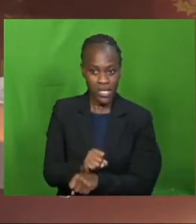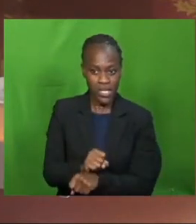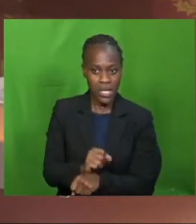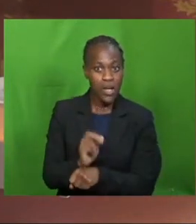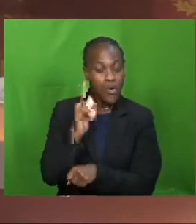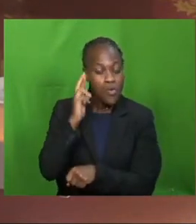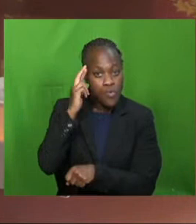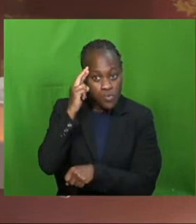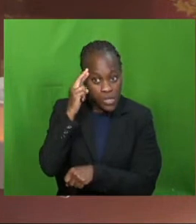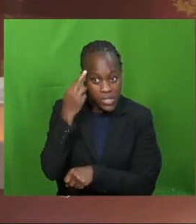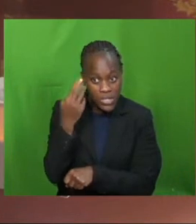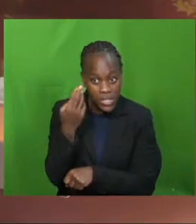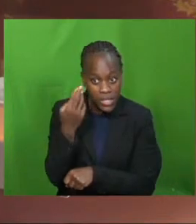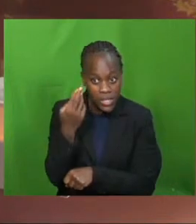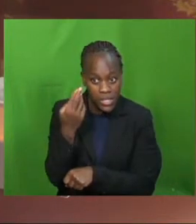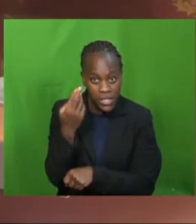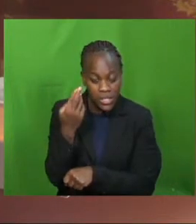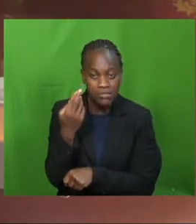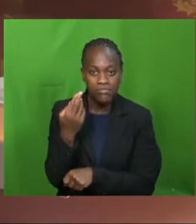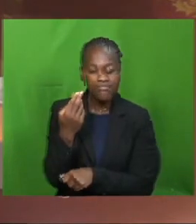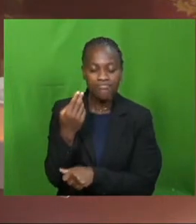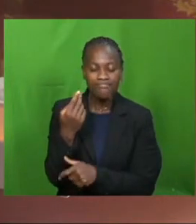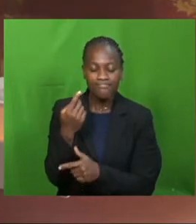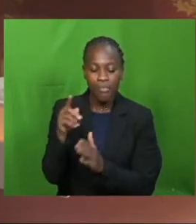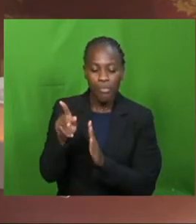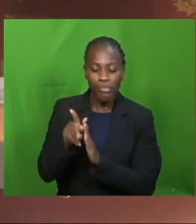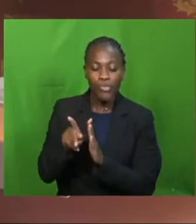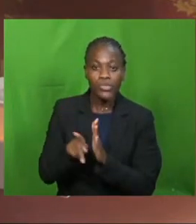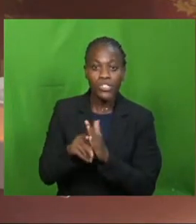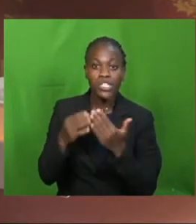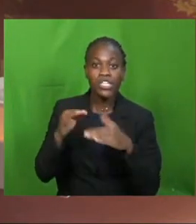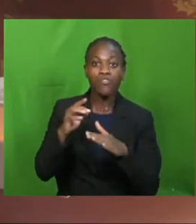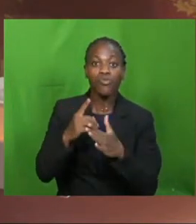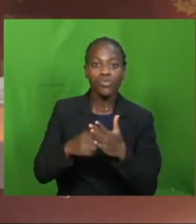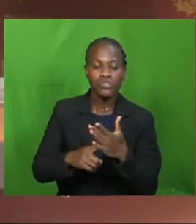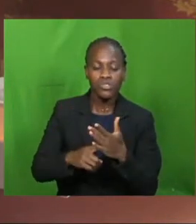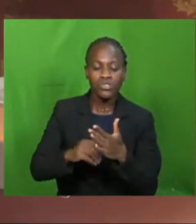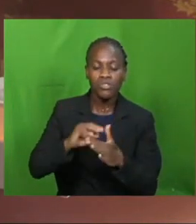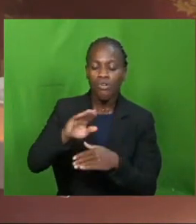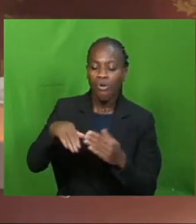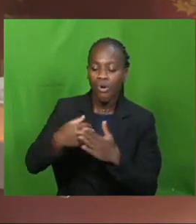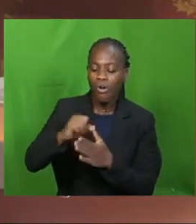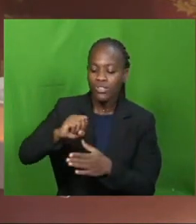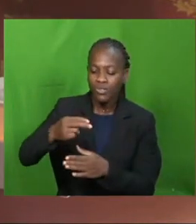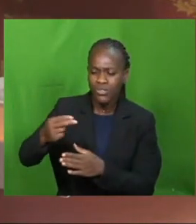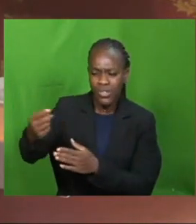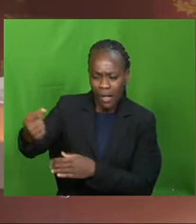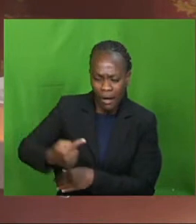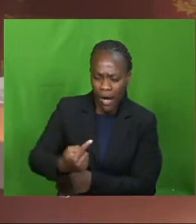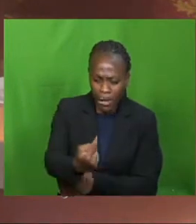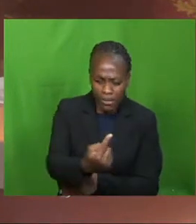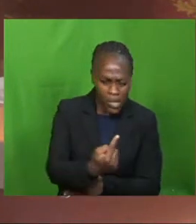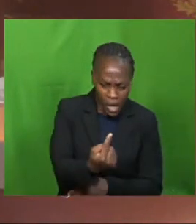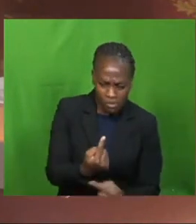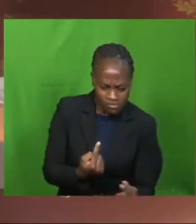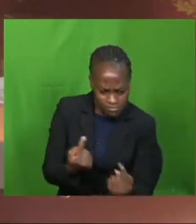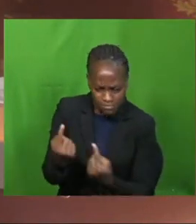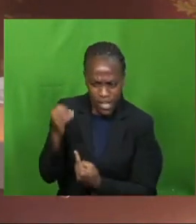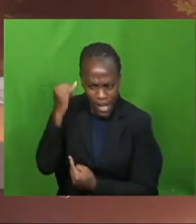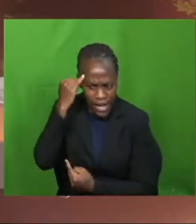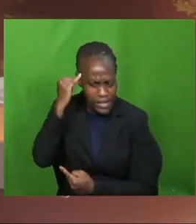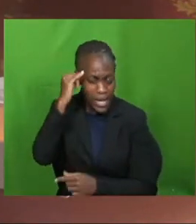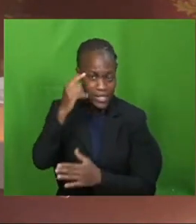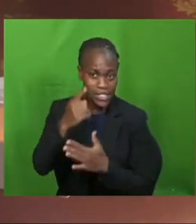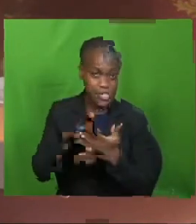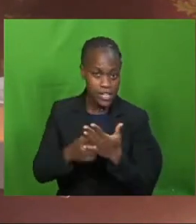Speaker, what we did from the policy level was to bring all the stakeholders together to ask, how can you put together some training that